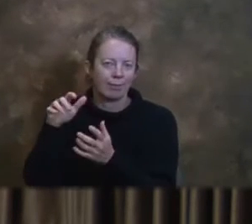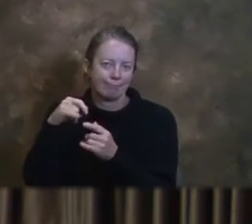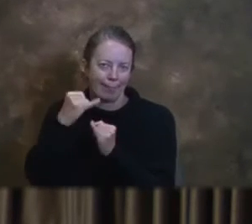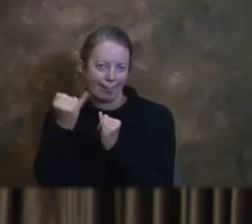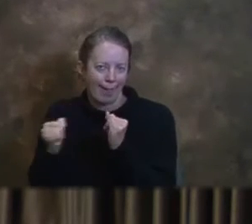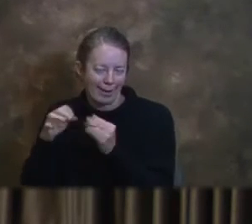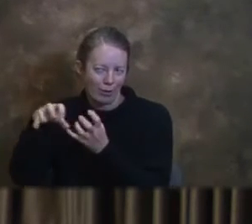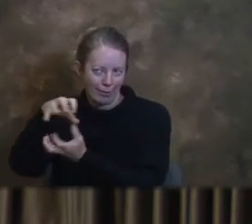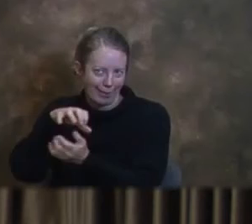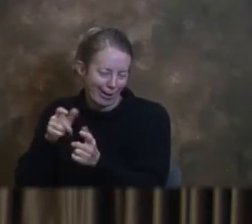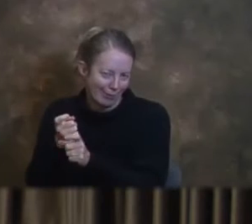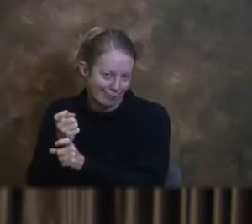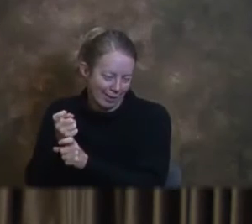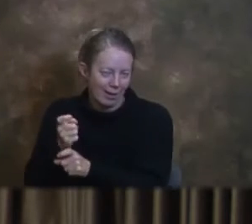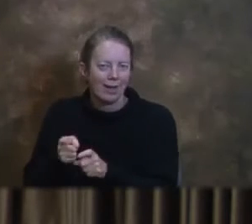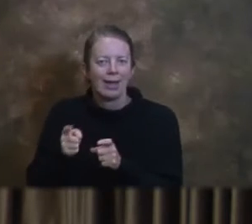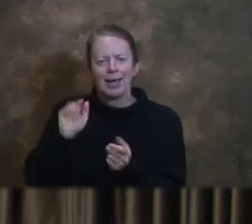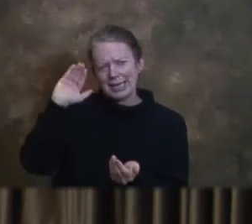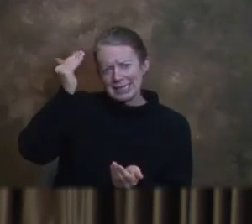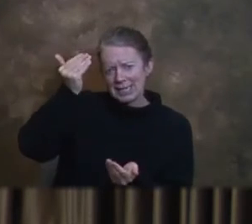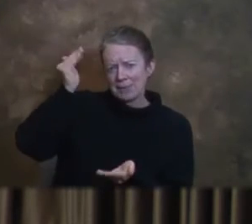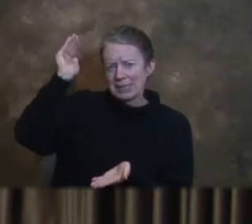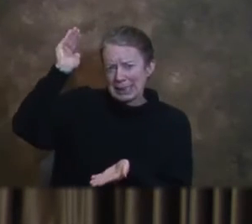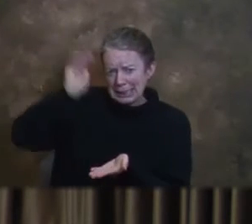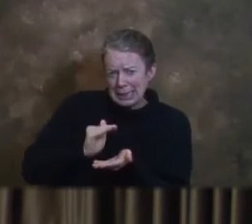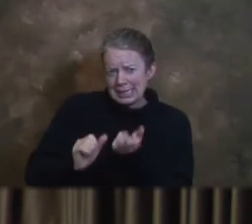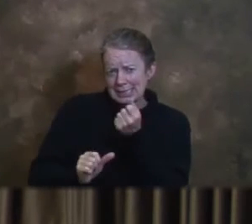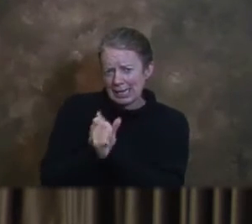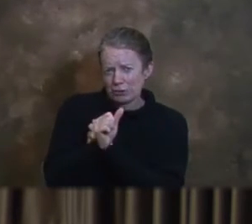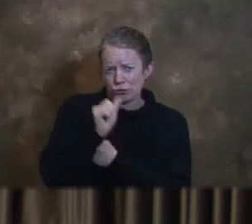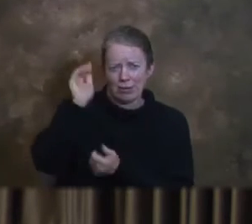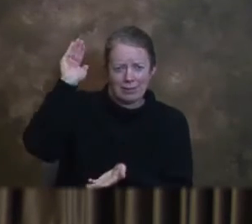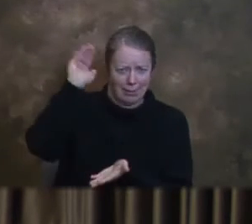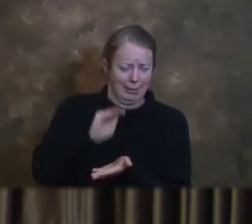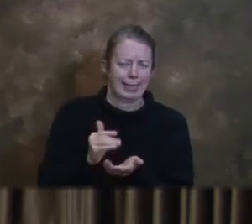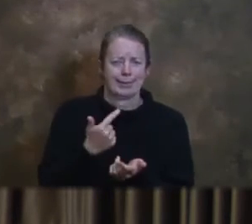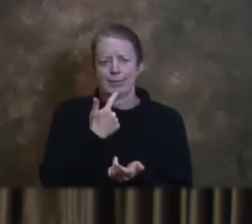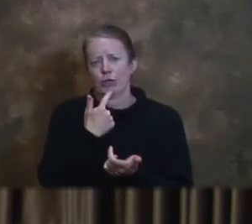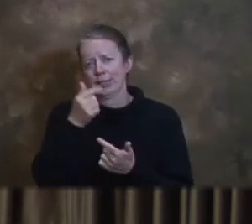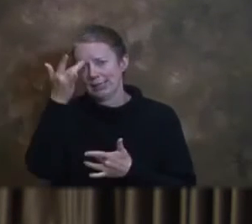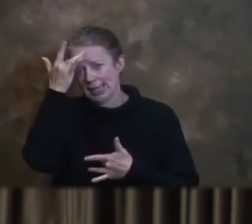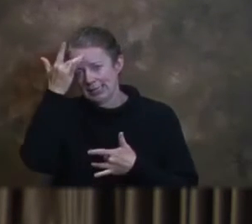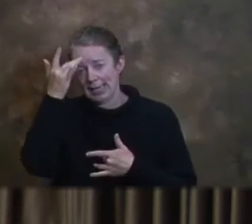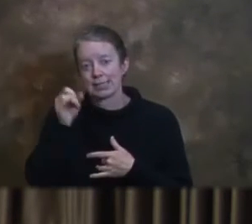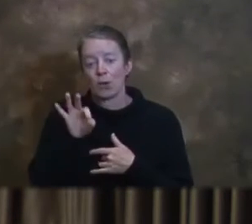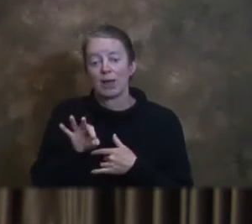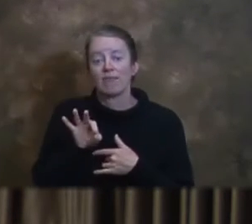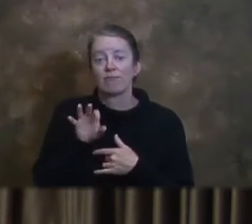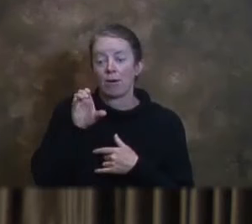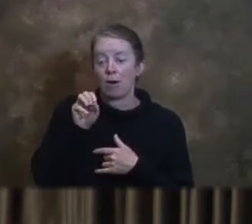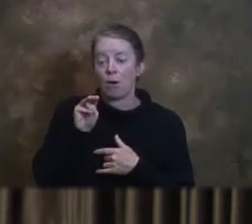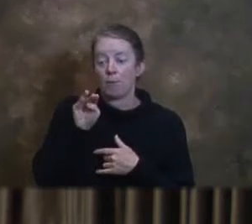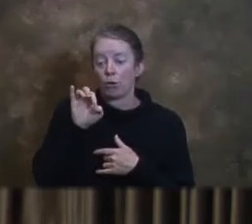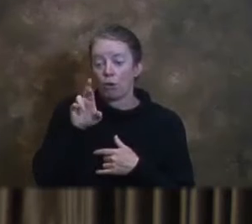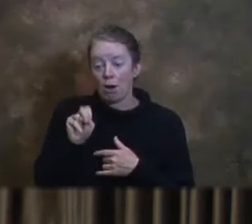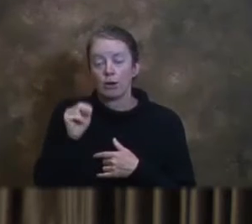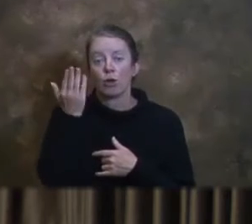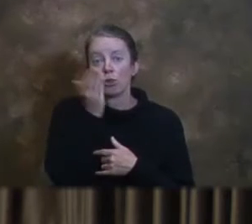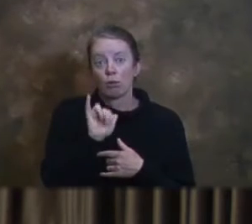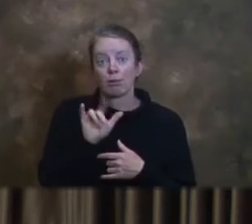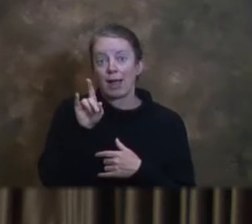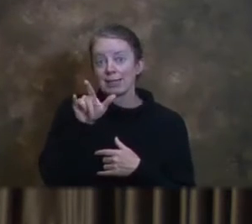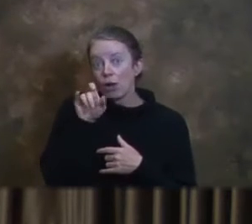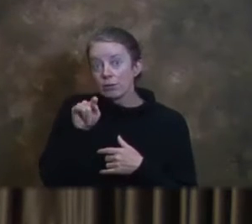disease. And so if it had been as virulent as Delta or any of the other strains, we would be overwhelmed with hospitalizations right